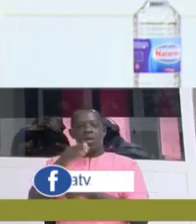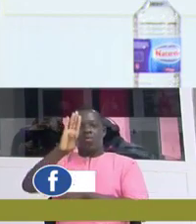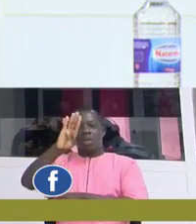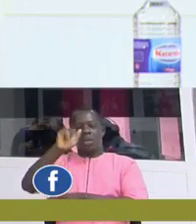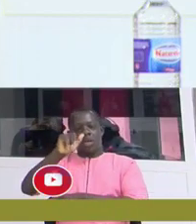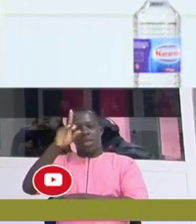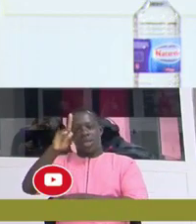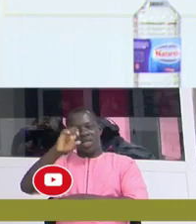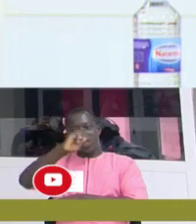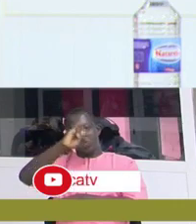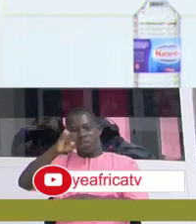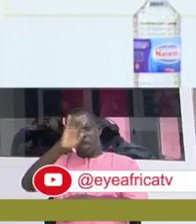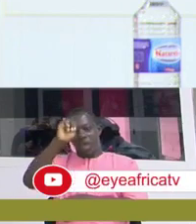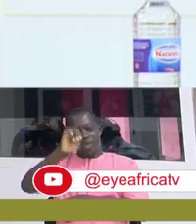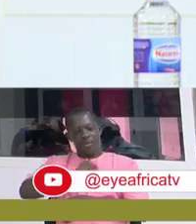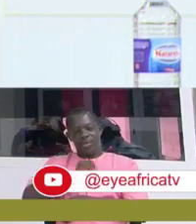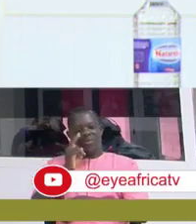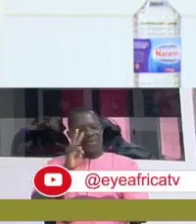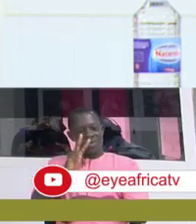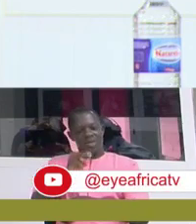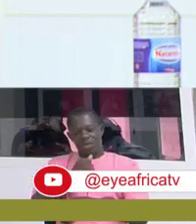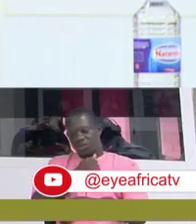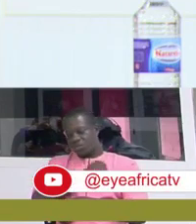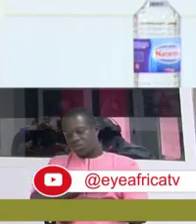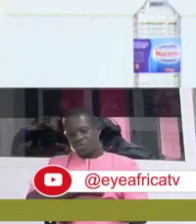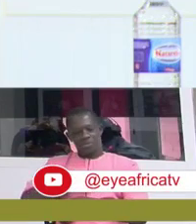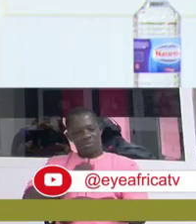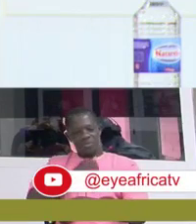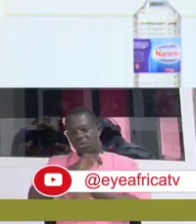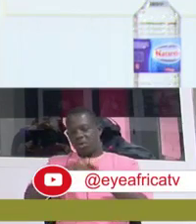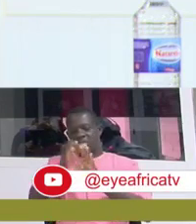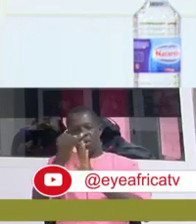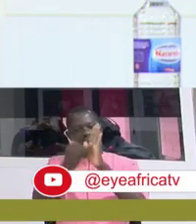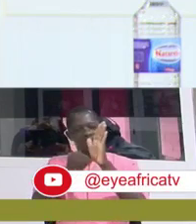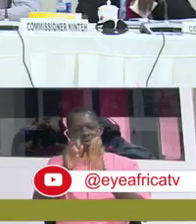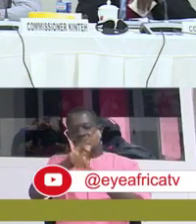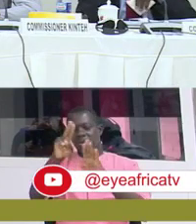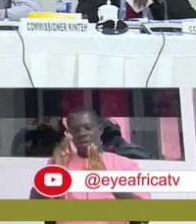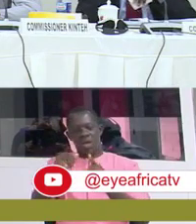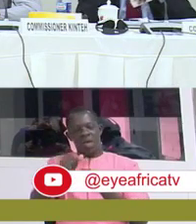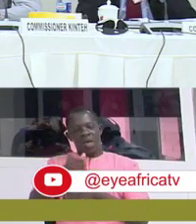na kosa balafa, he will be sympathetic about my issue. But he will not.